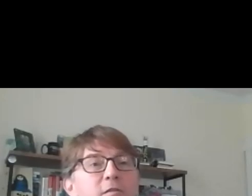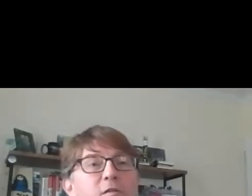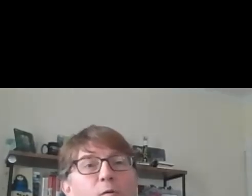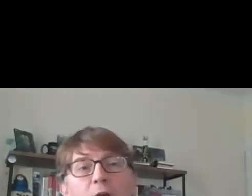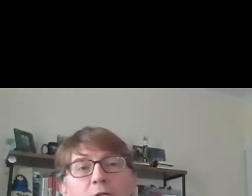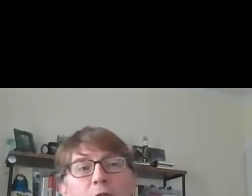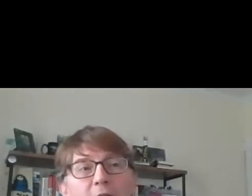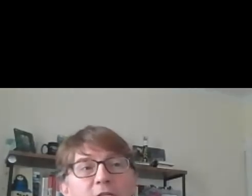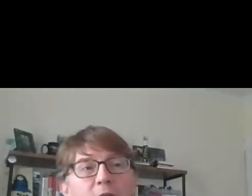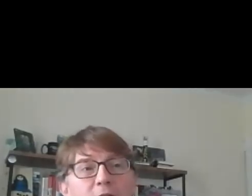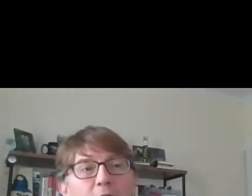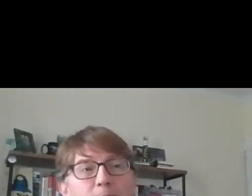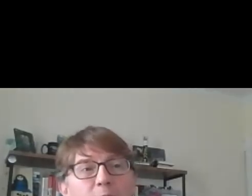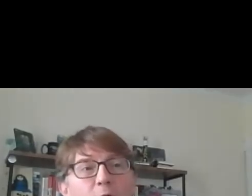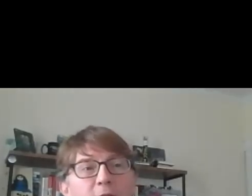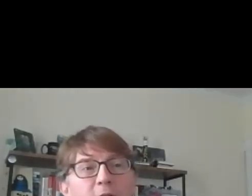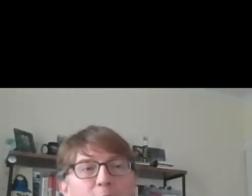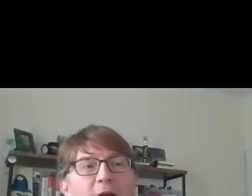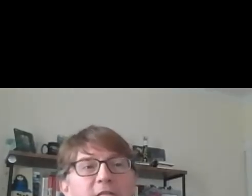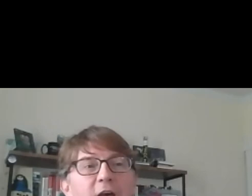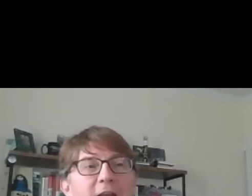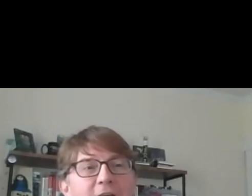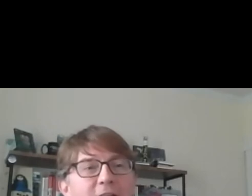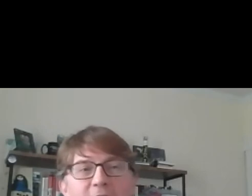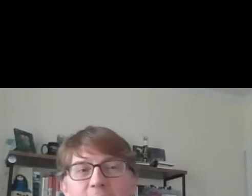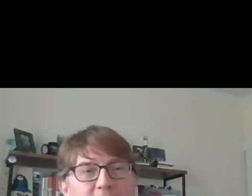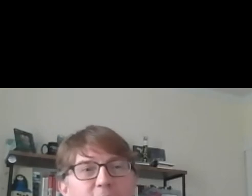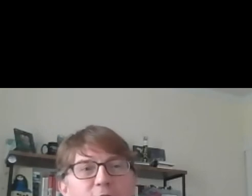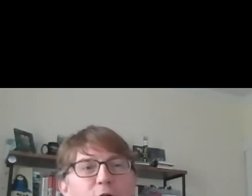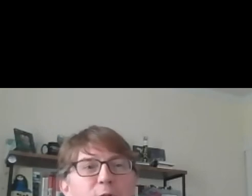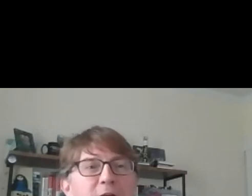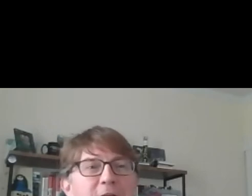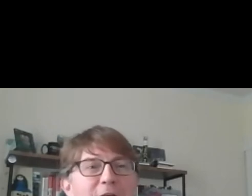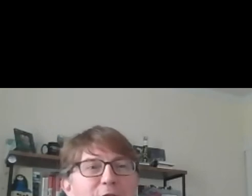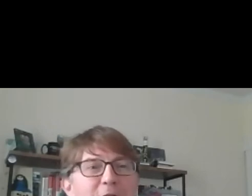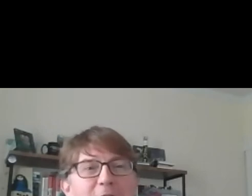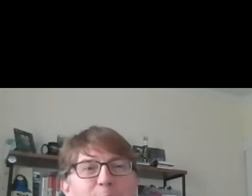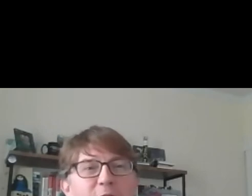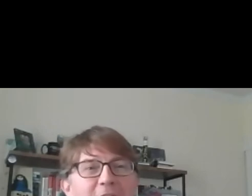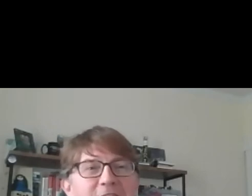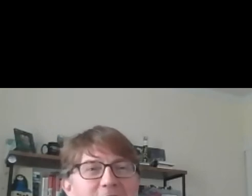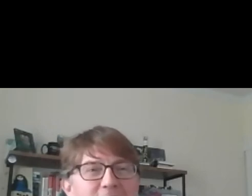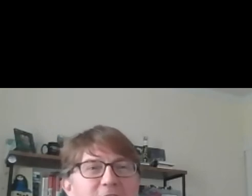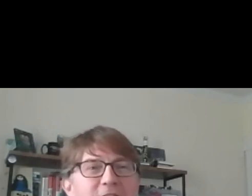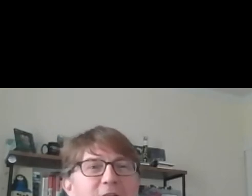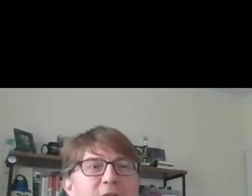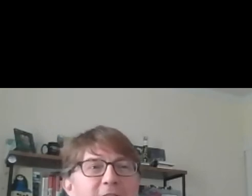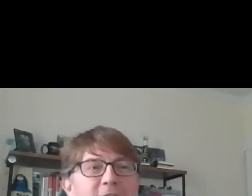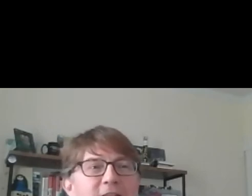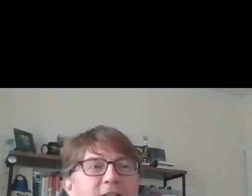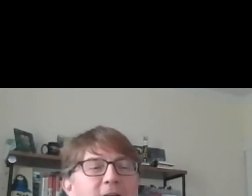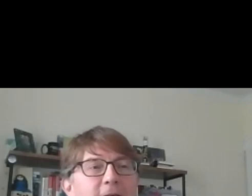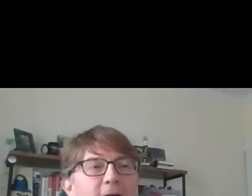side. And so, like Celinda, on the Democratic side, Ed and the Terrence Group have helped elect dozens